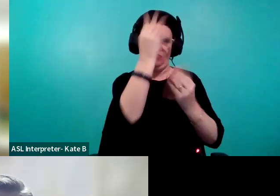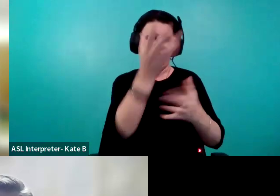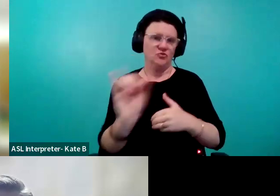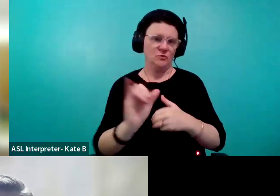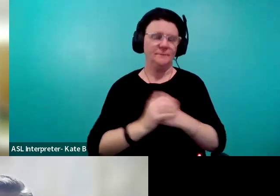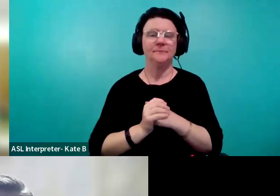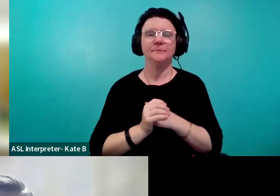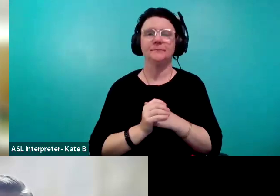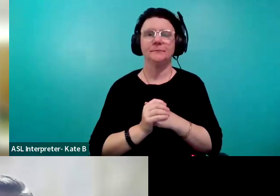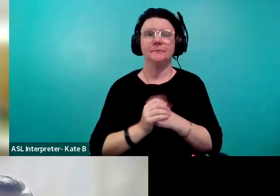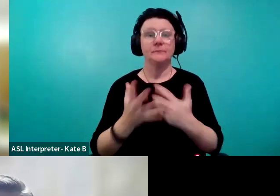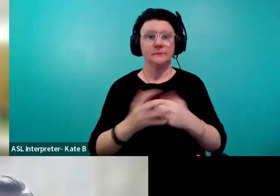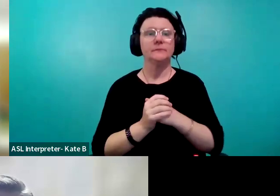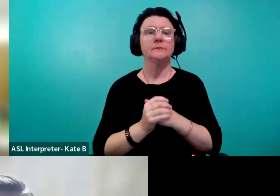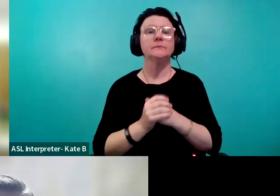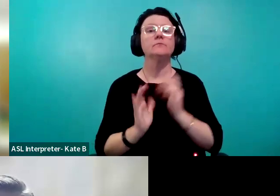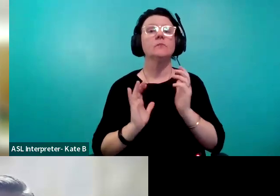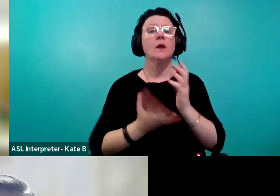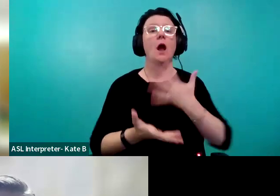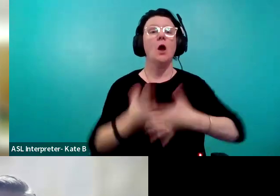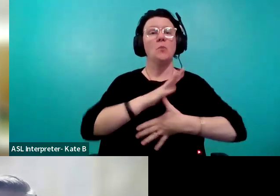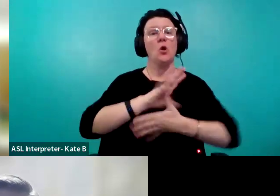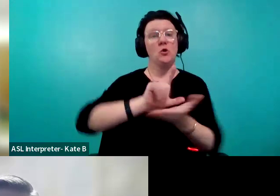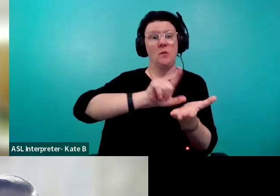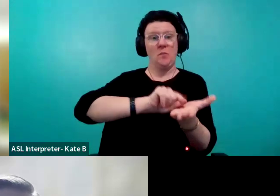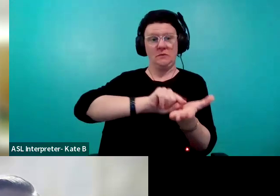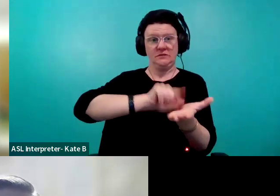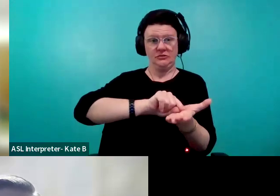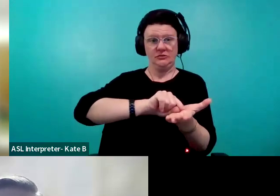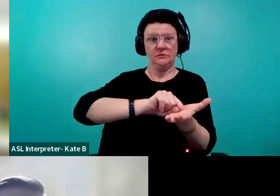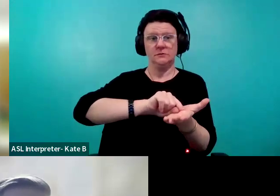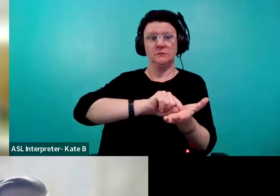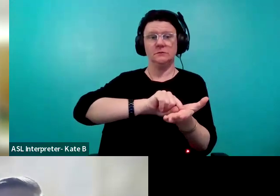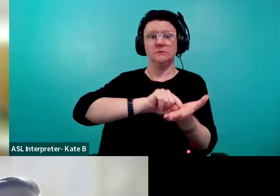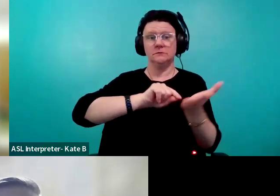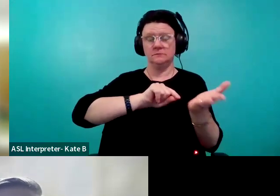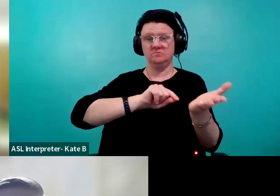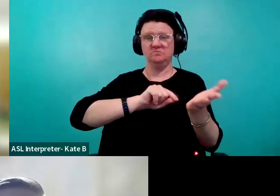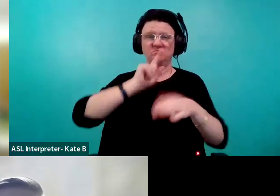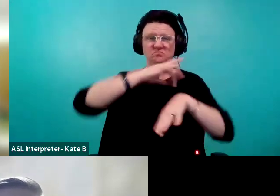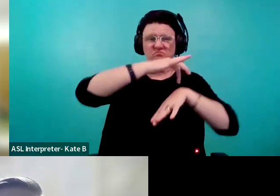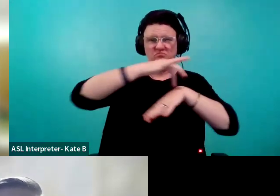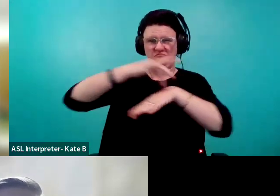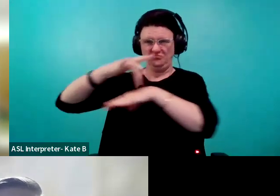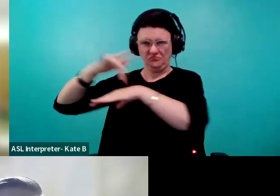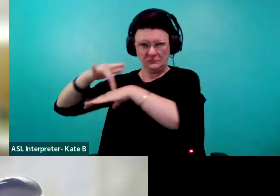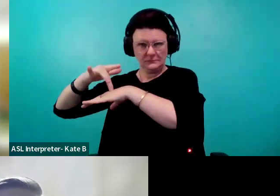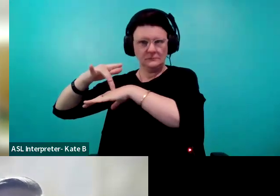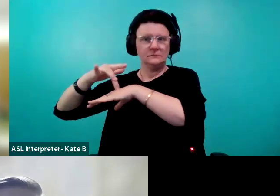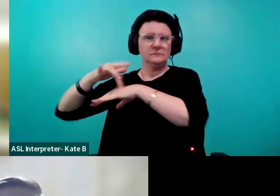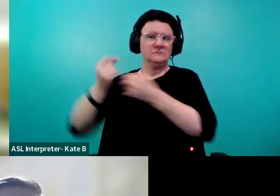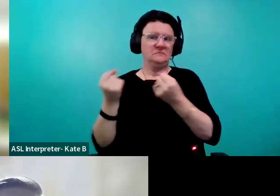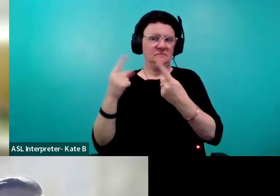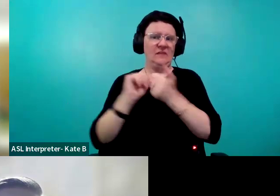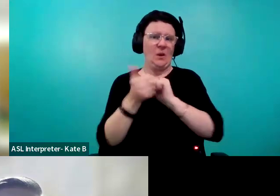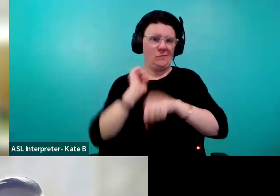also. And then our priority publication, just to give a high level overview here, so you understand how